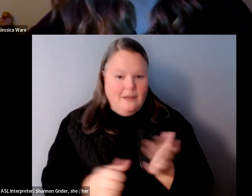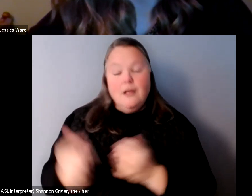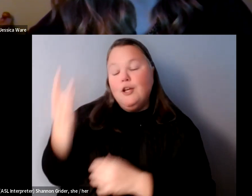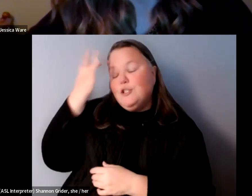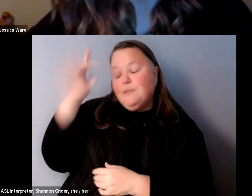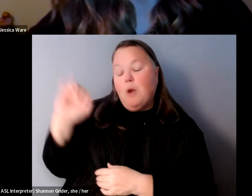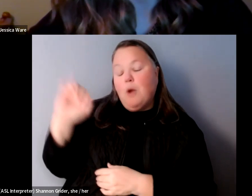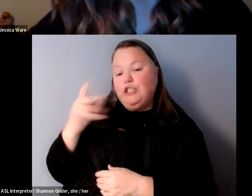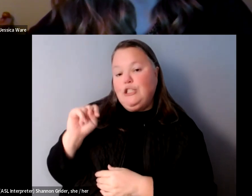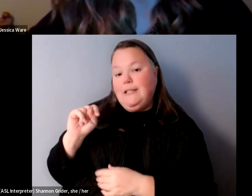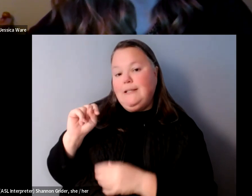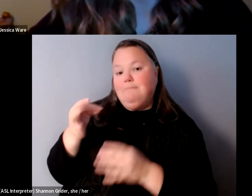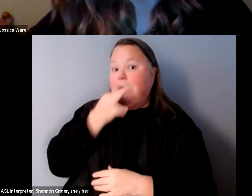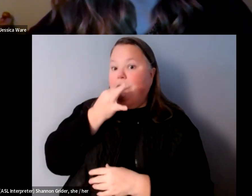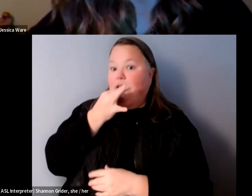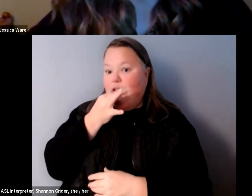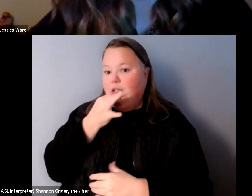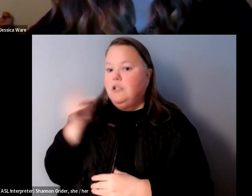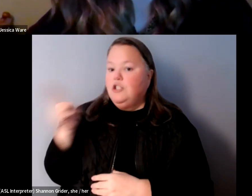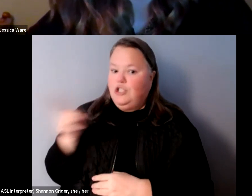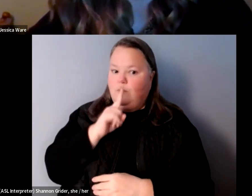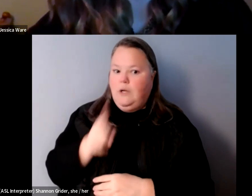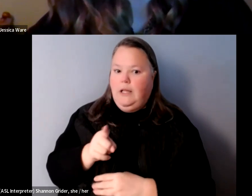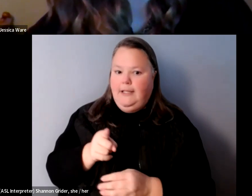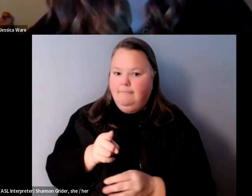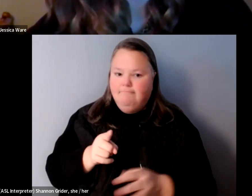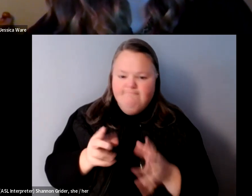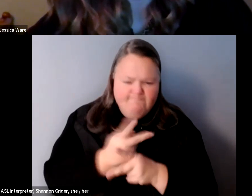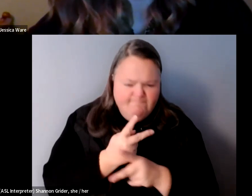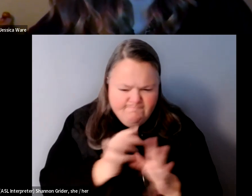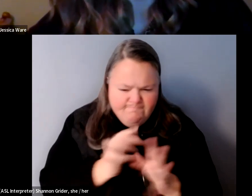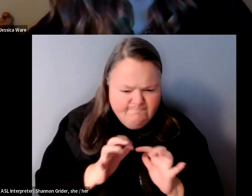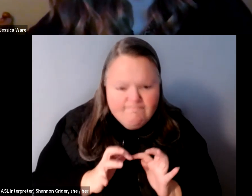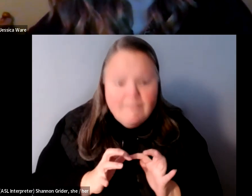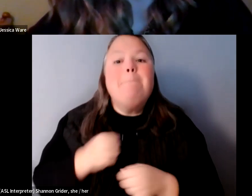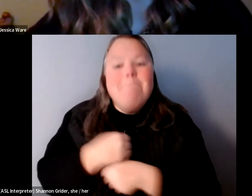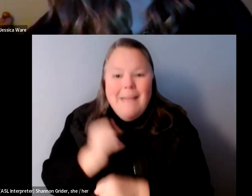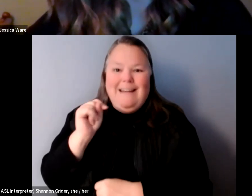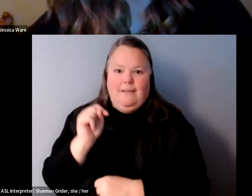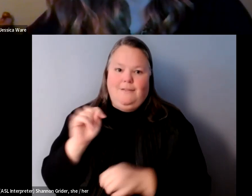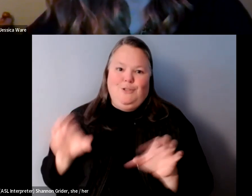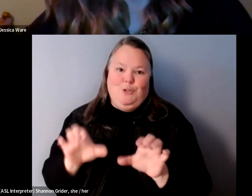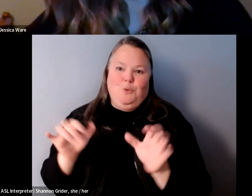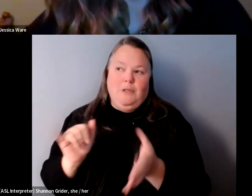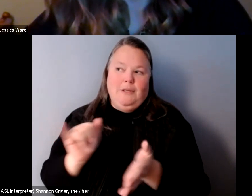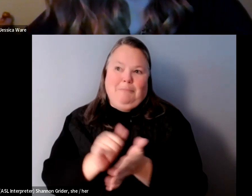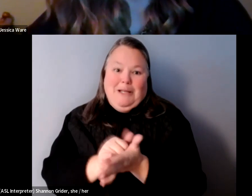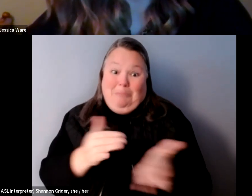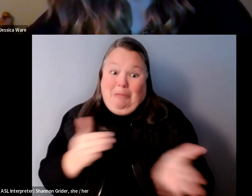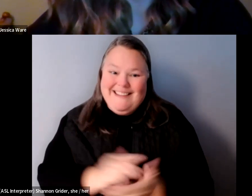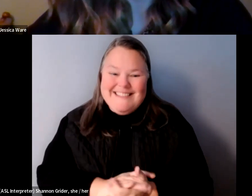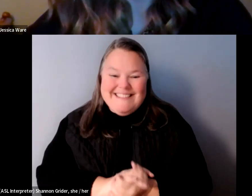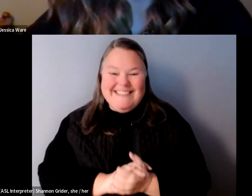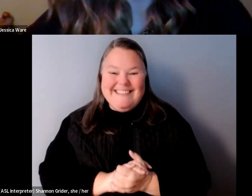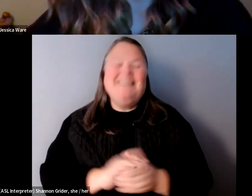Ellington, really took the beast by the horns and made it do honestly impossible things.